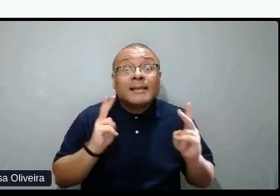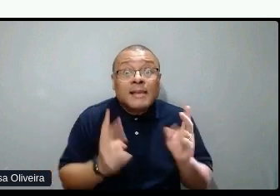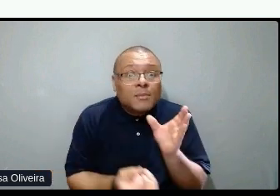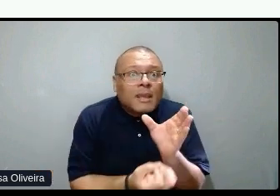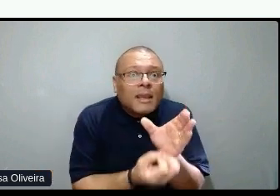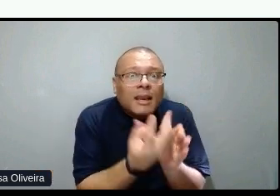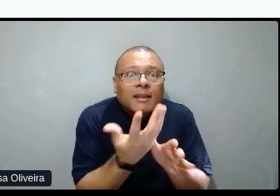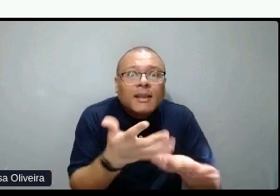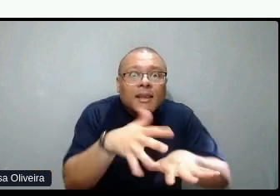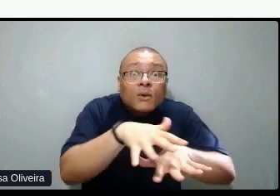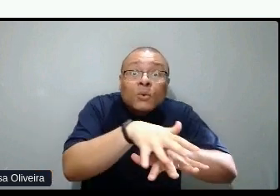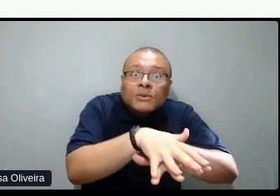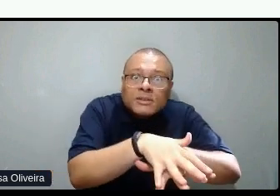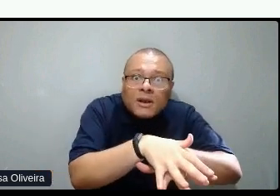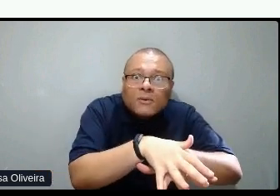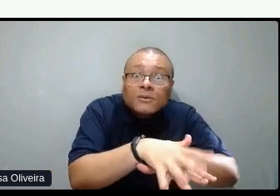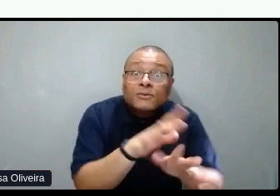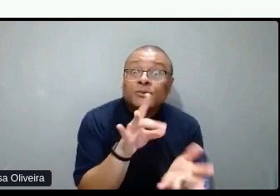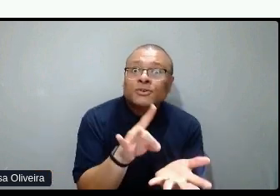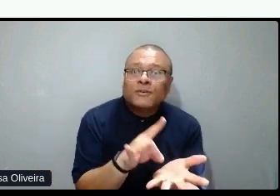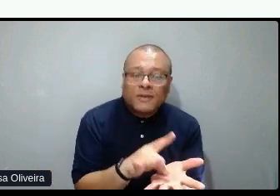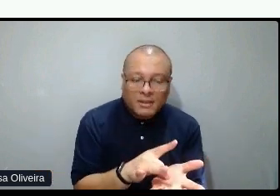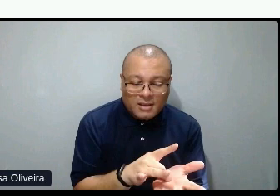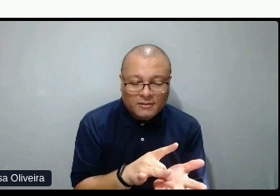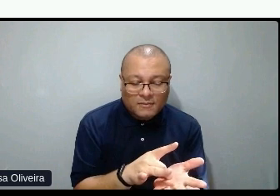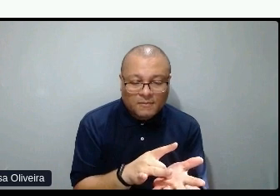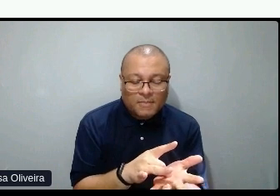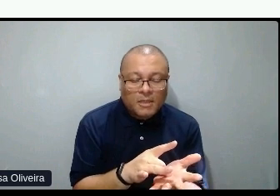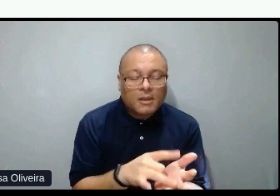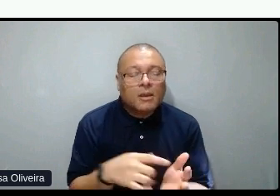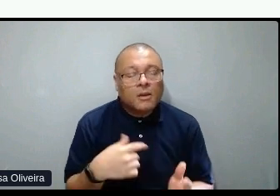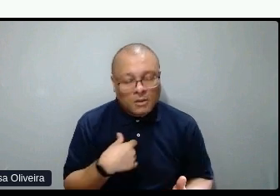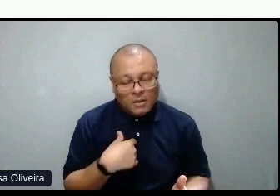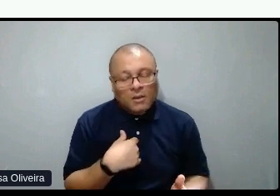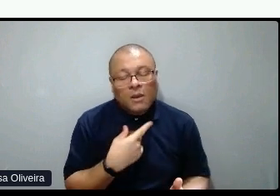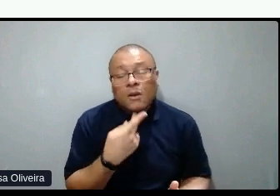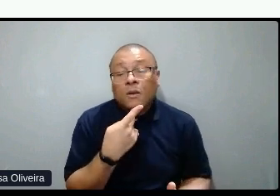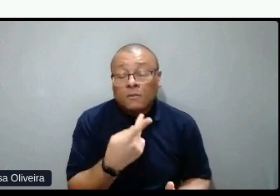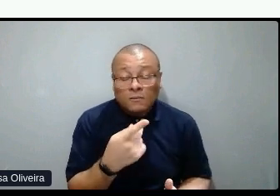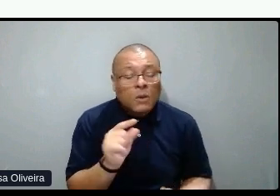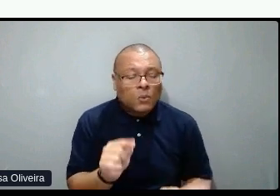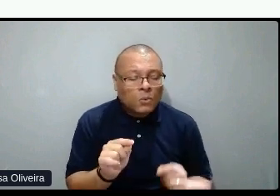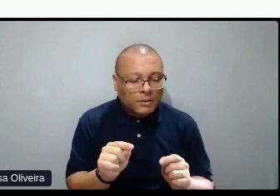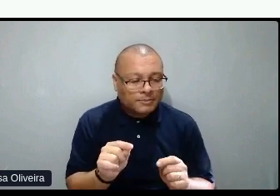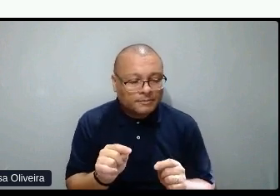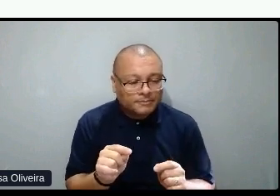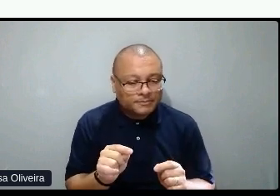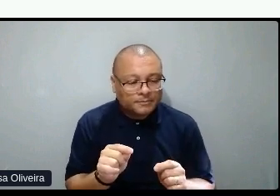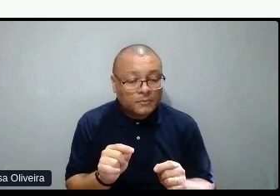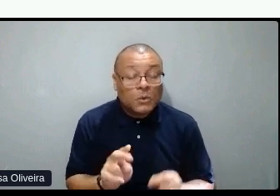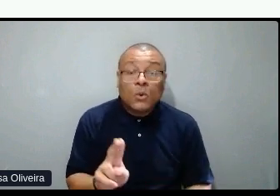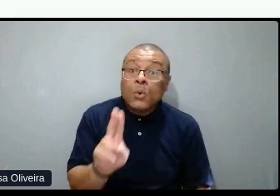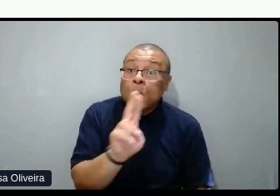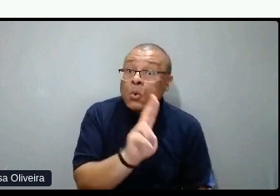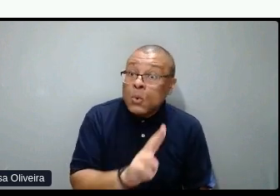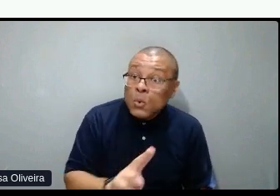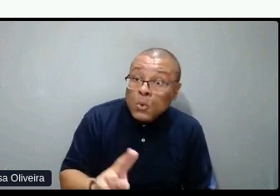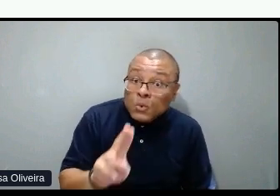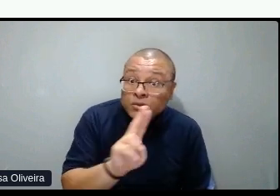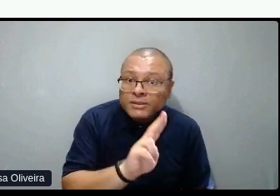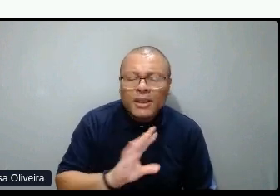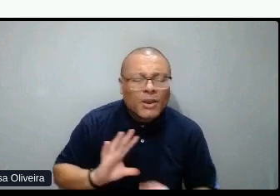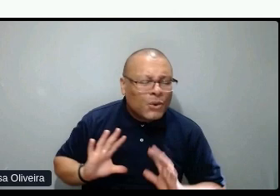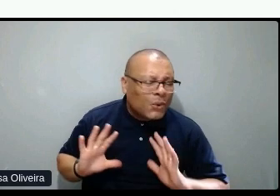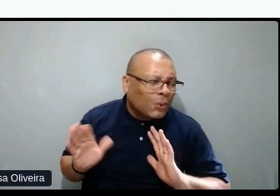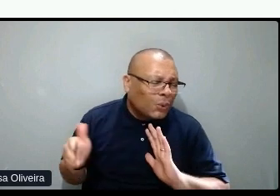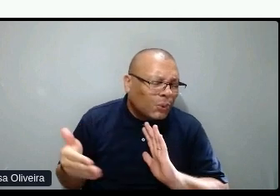inclusion in companies. The way I interpret employing yourself is that using all the skills you